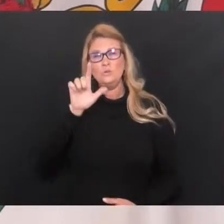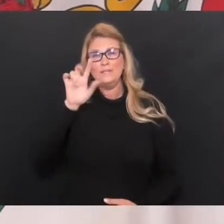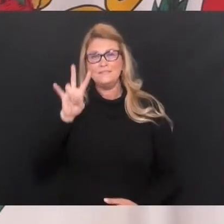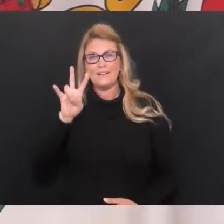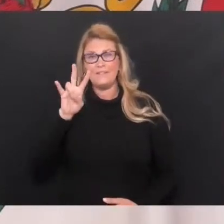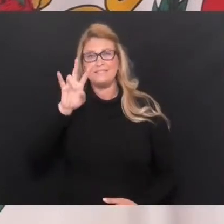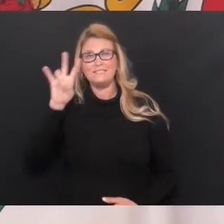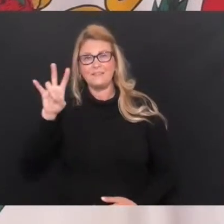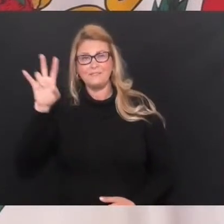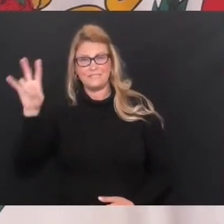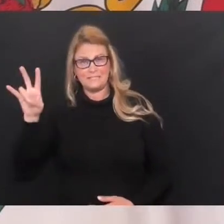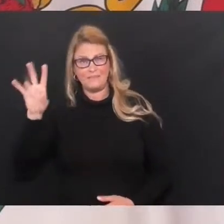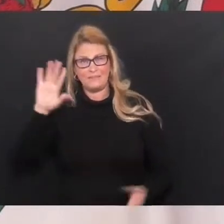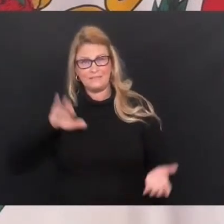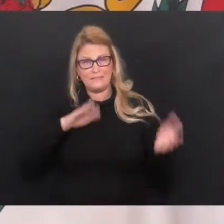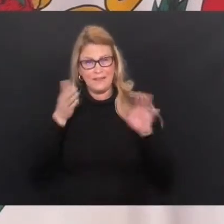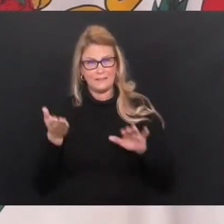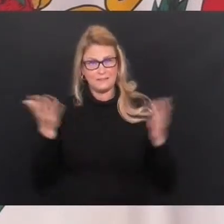2,777 deaths in West Virginia.